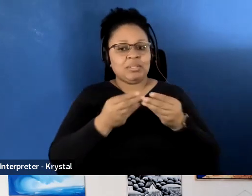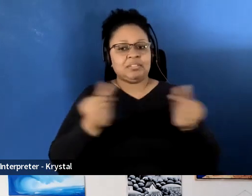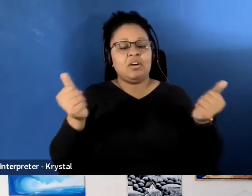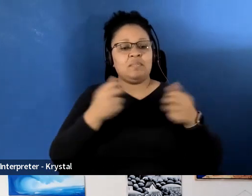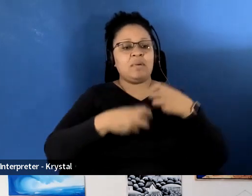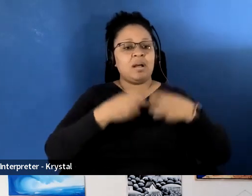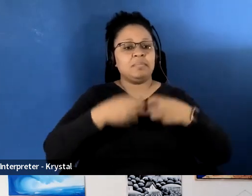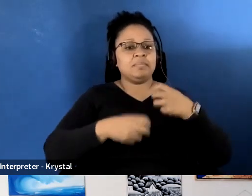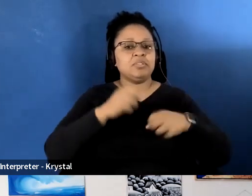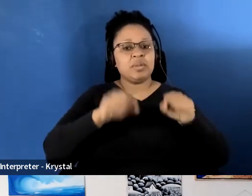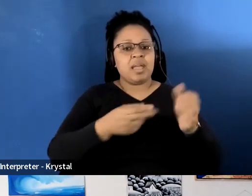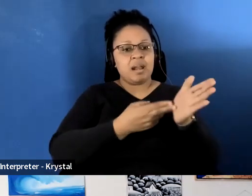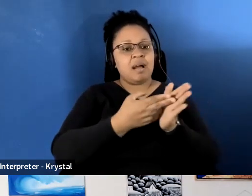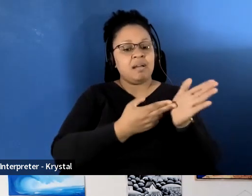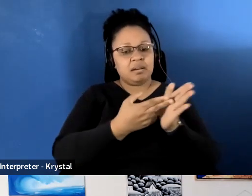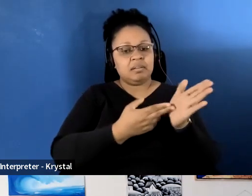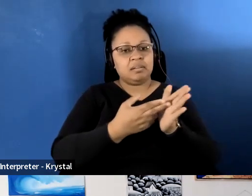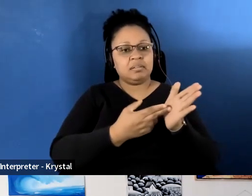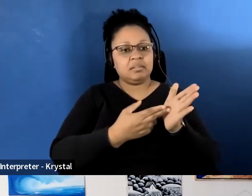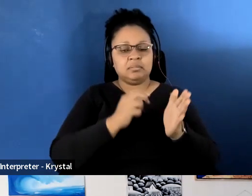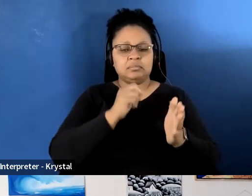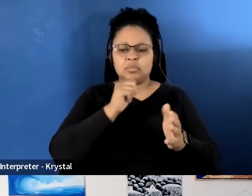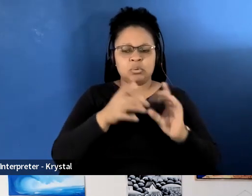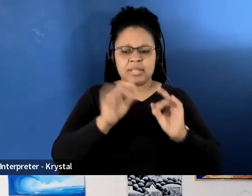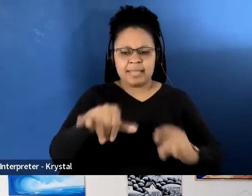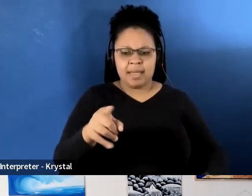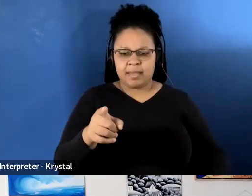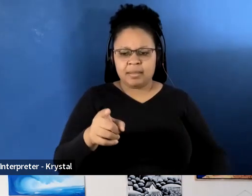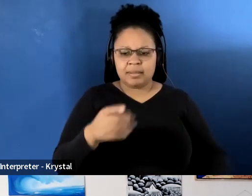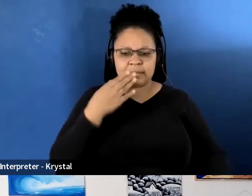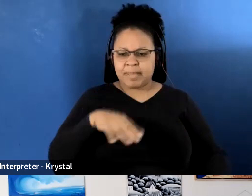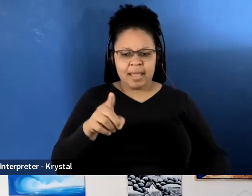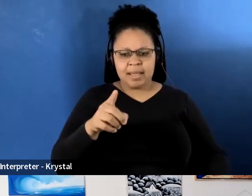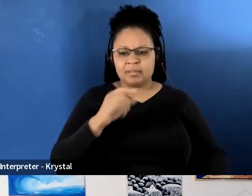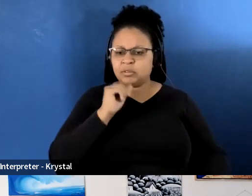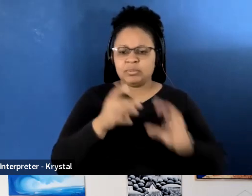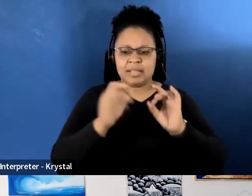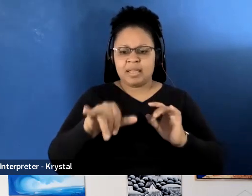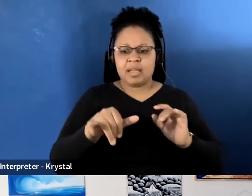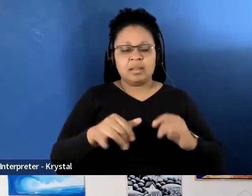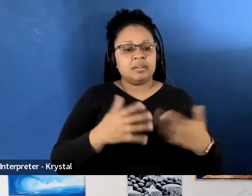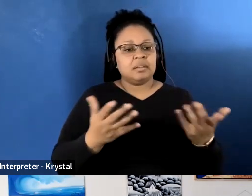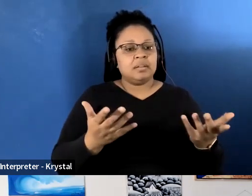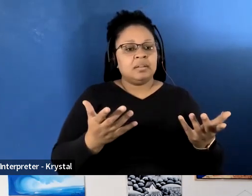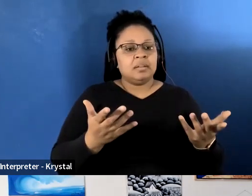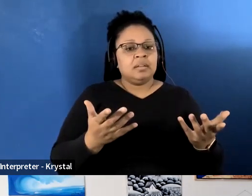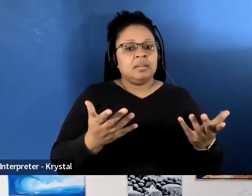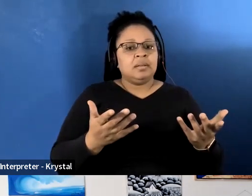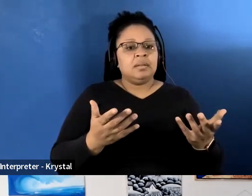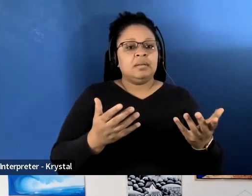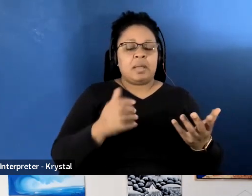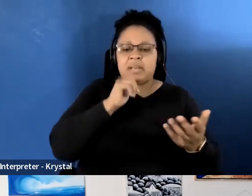So you can be like, hey, like, don't say that, that was bad. But they're not gonna get in trouble for the act